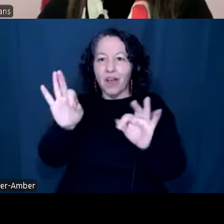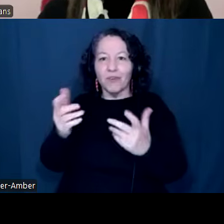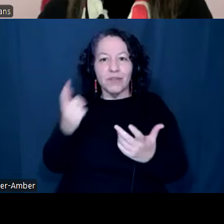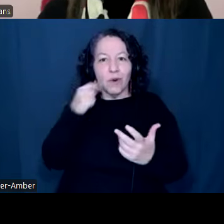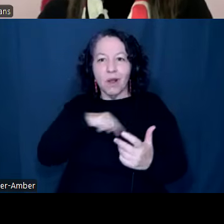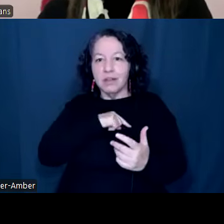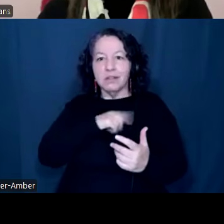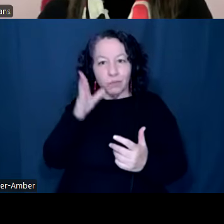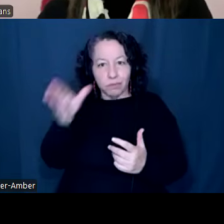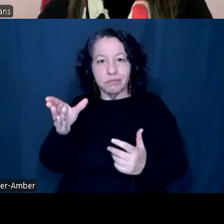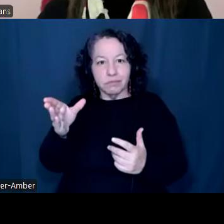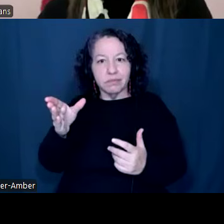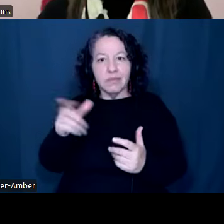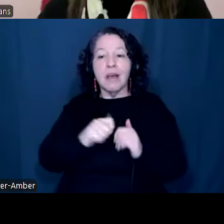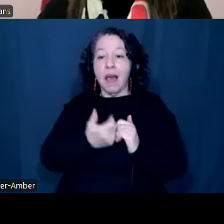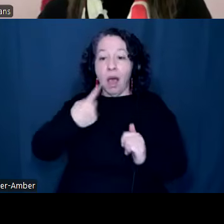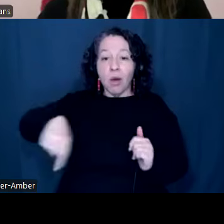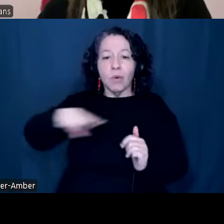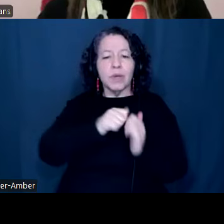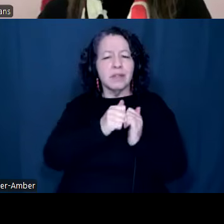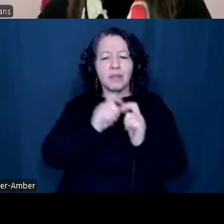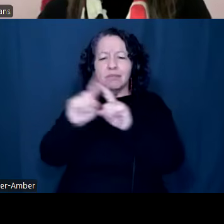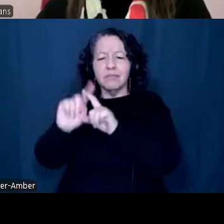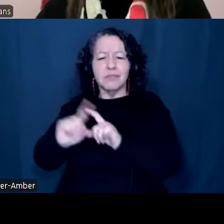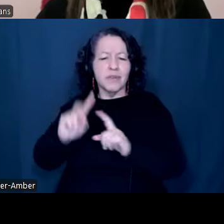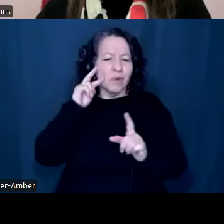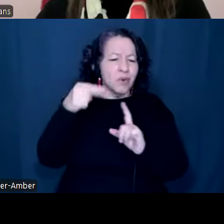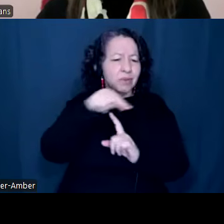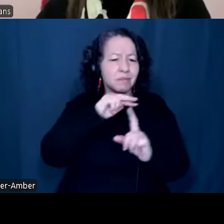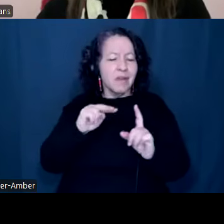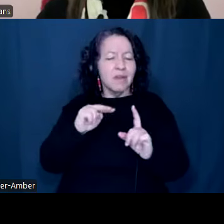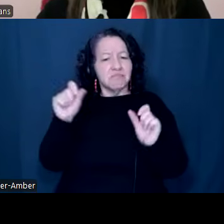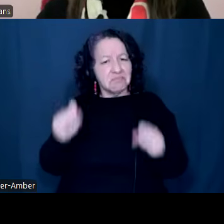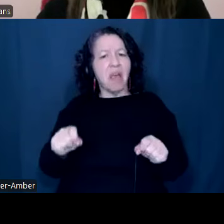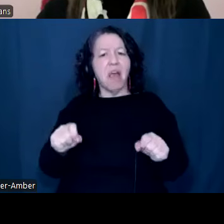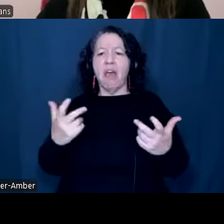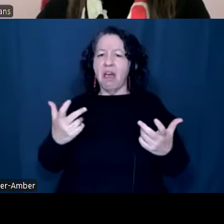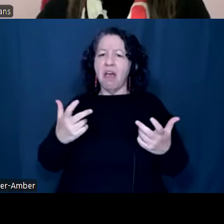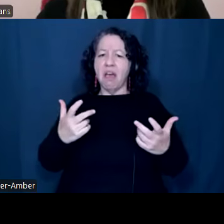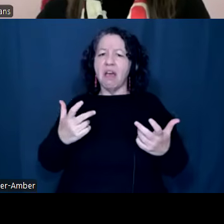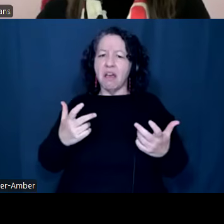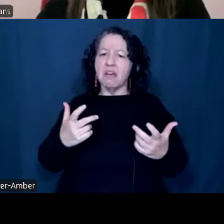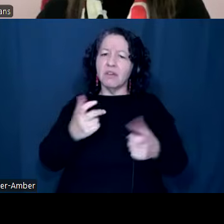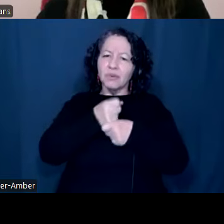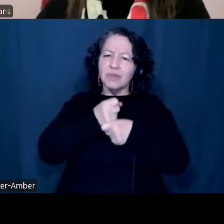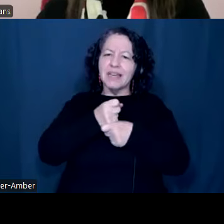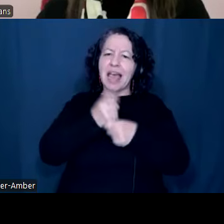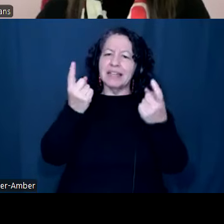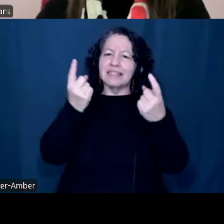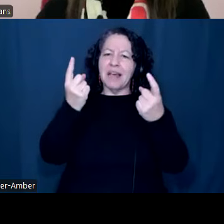how we, together with our different perspectives, can actually make something known